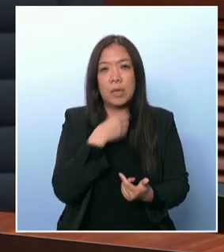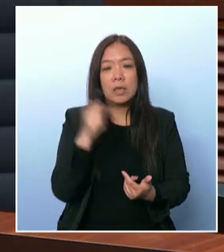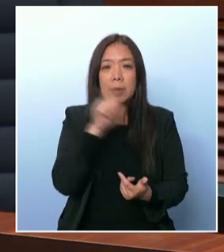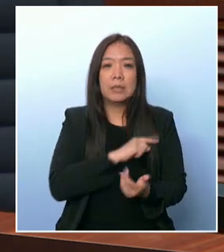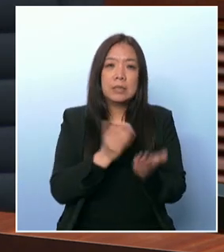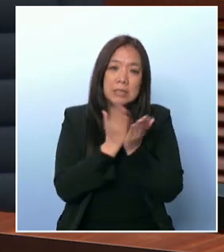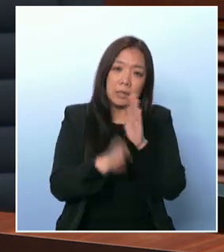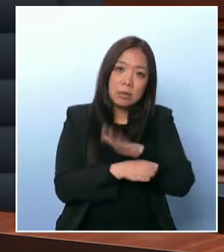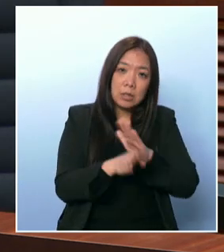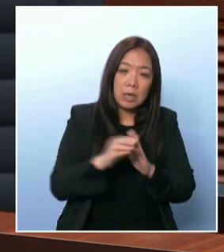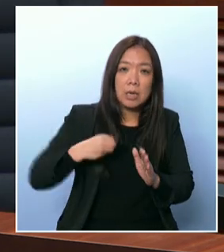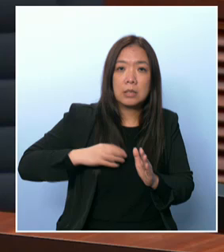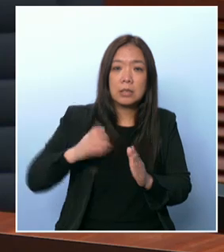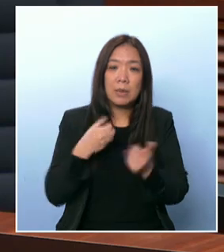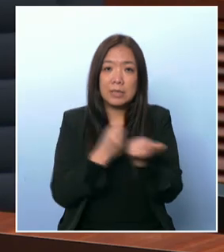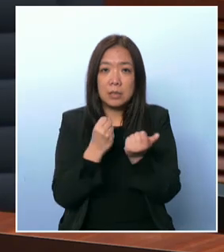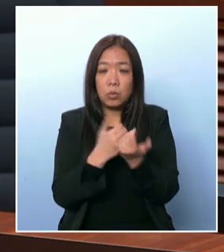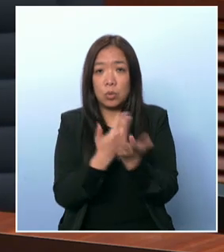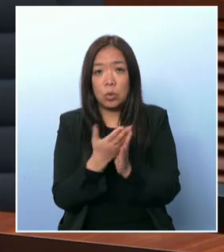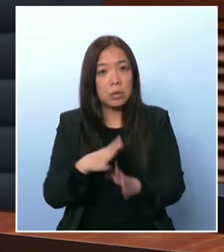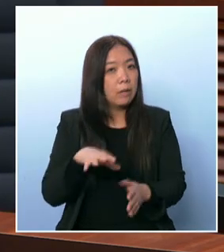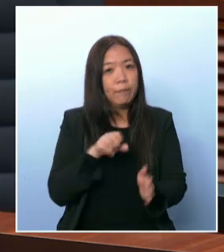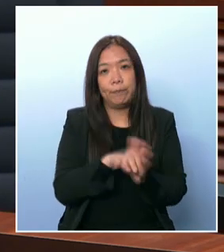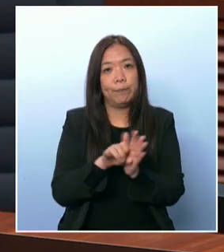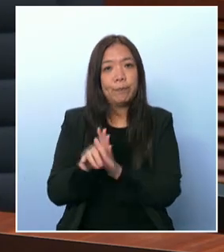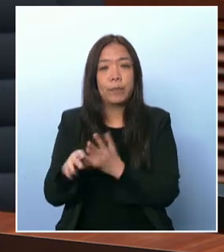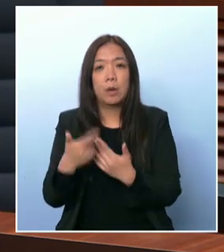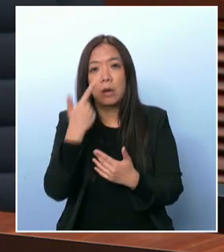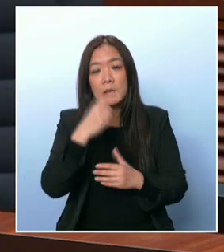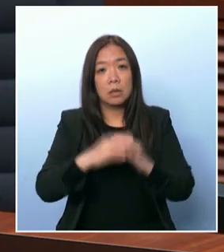campus is lack of space. In